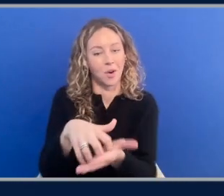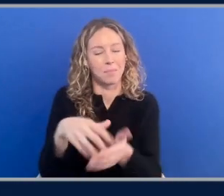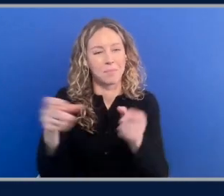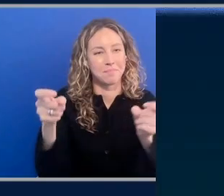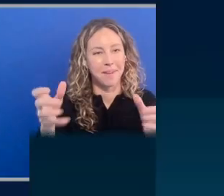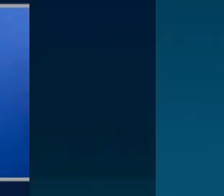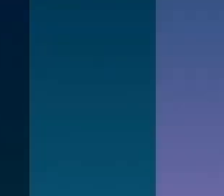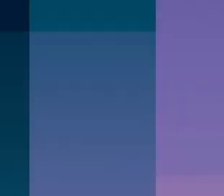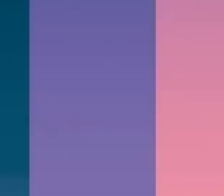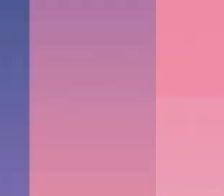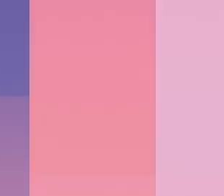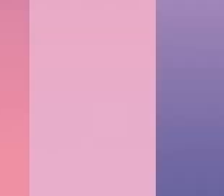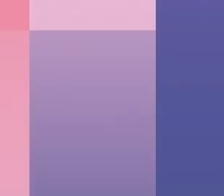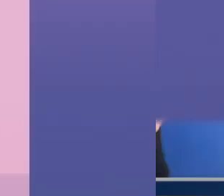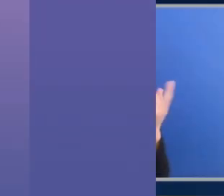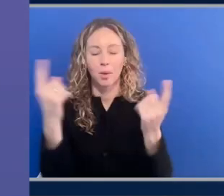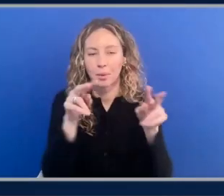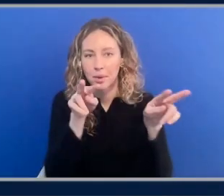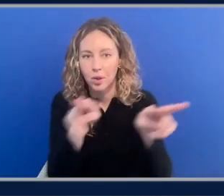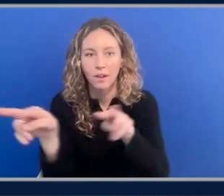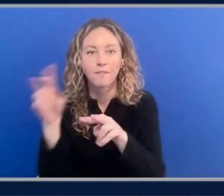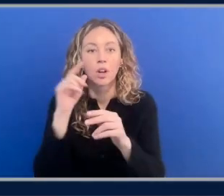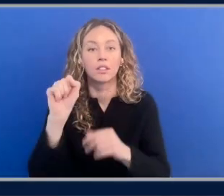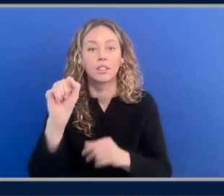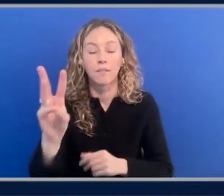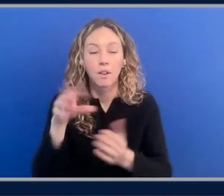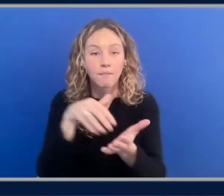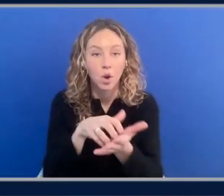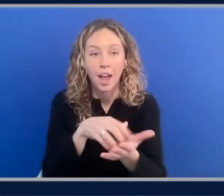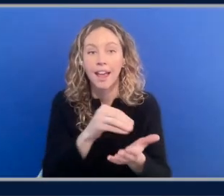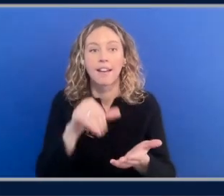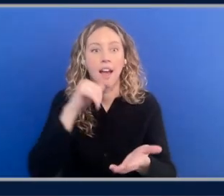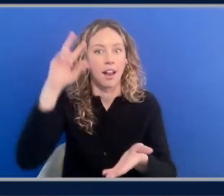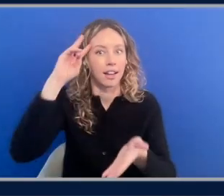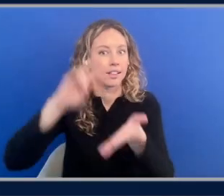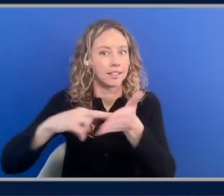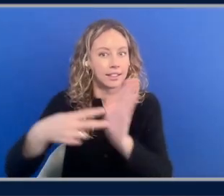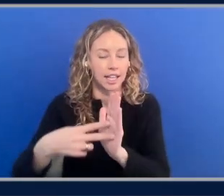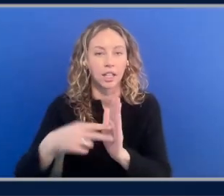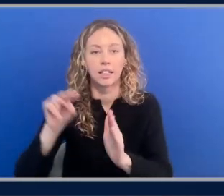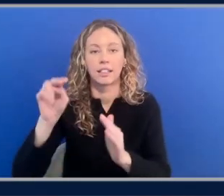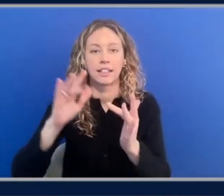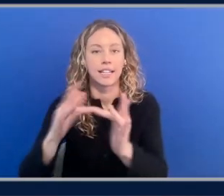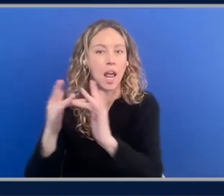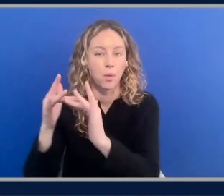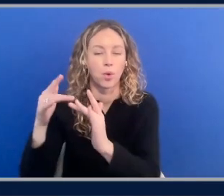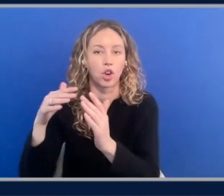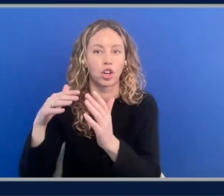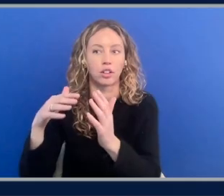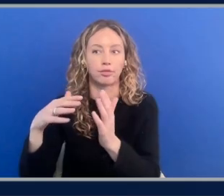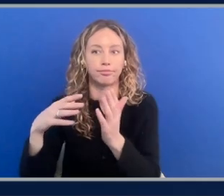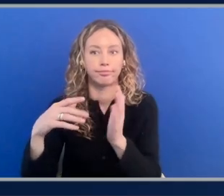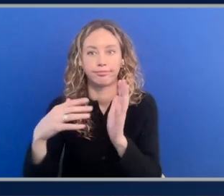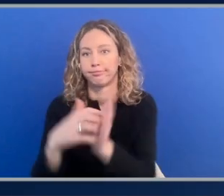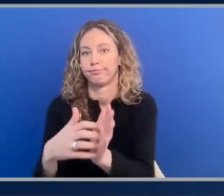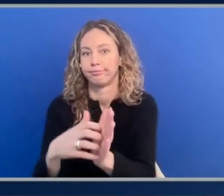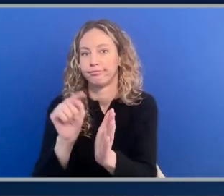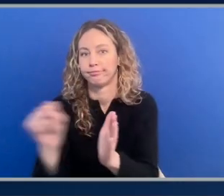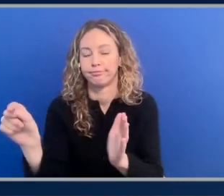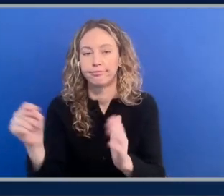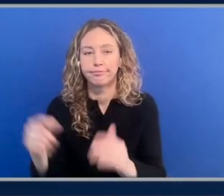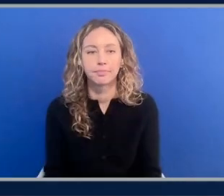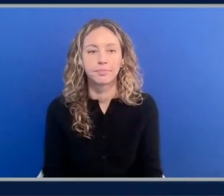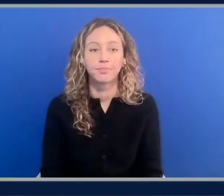continuously scans workloads for software vulnerabilities and unintended network exposure. That's amazing. Inspecting. It's